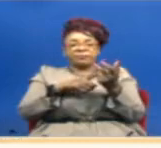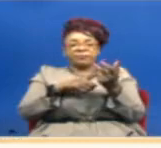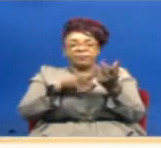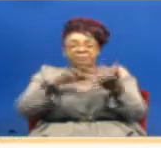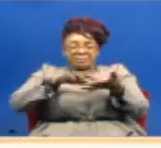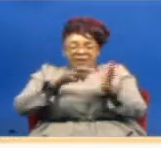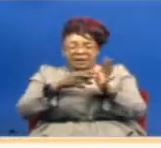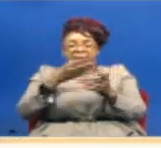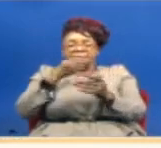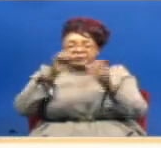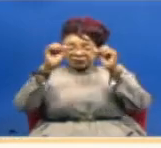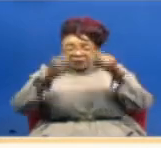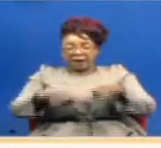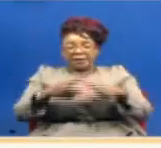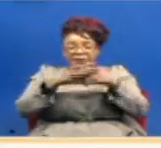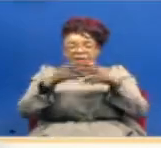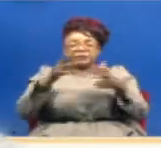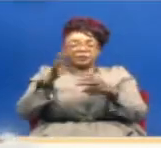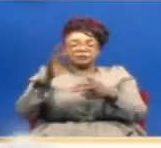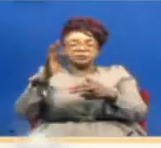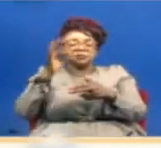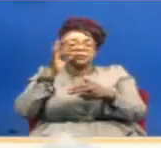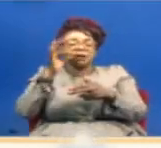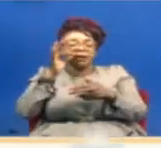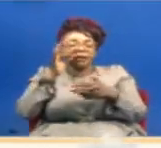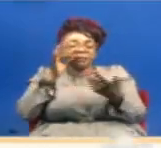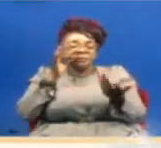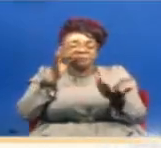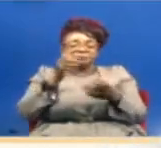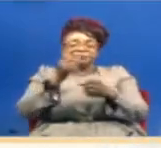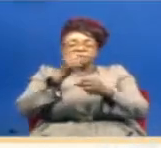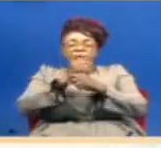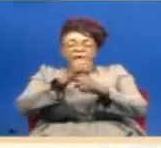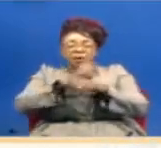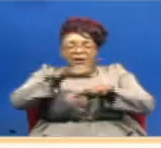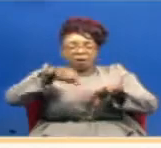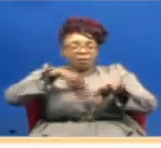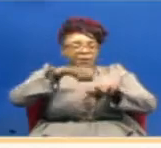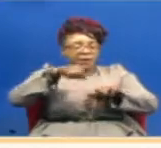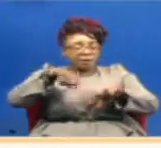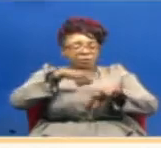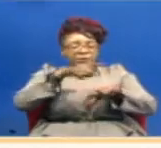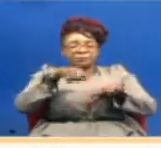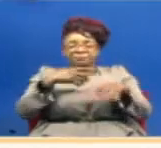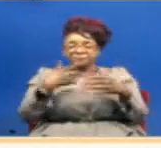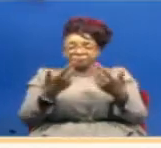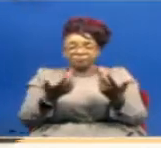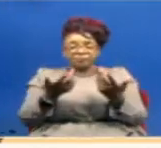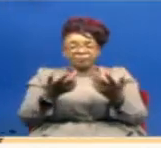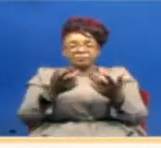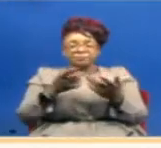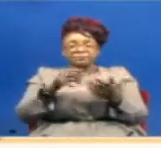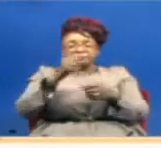into drug addiction, to go into working for long hours, to go into